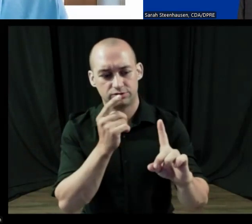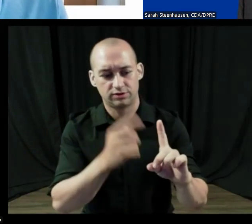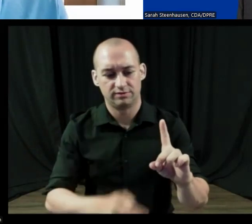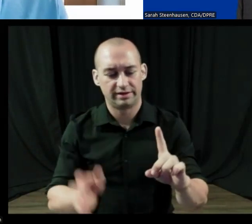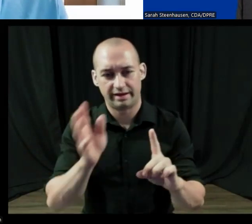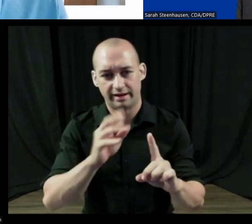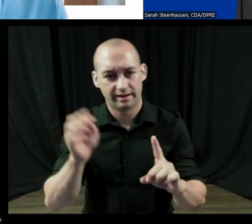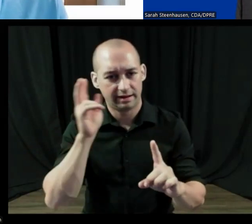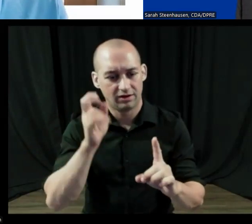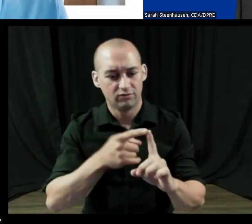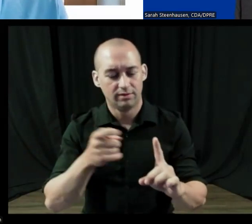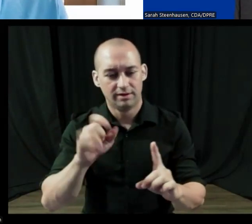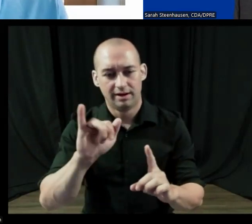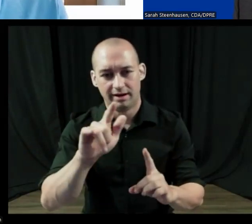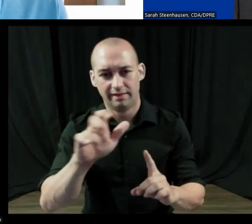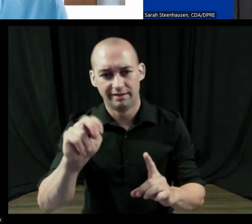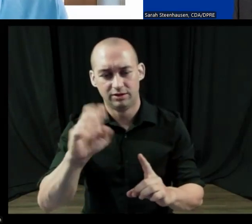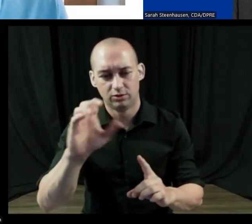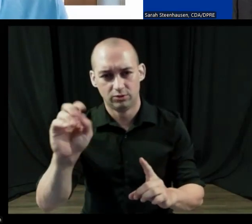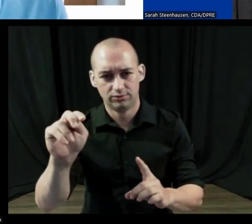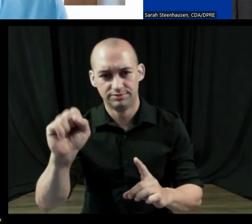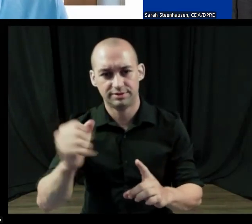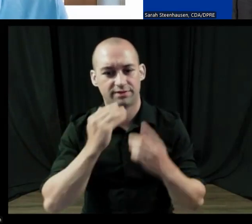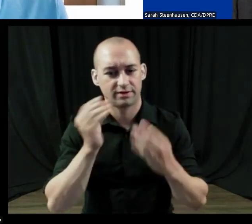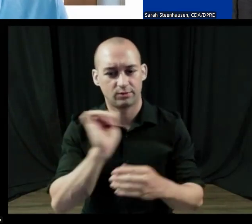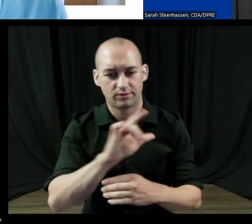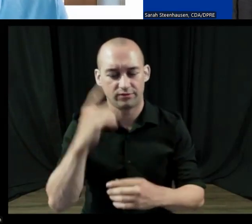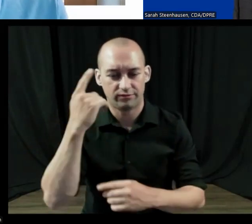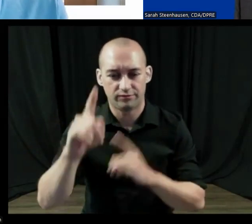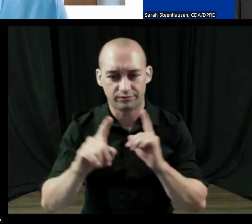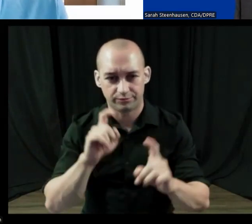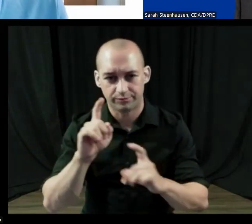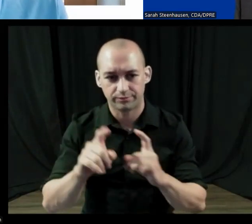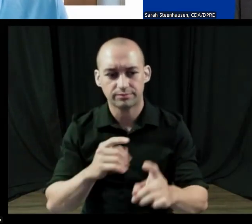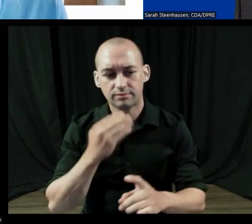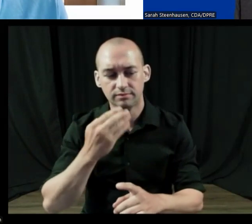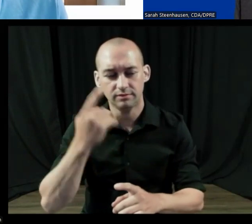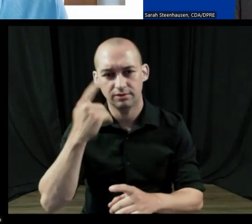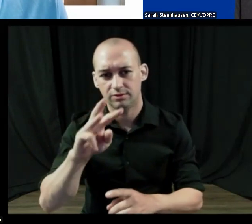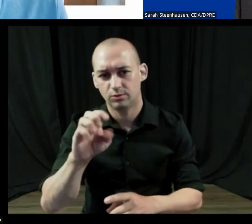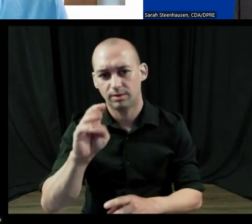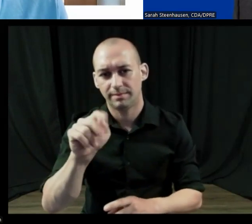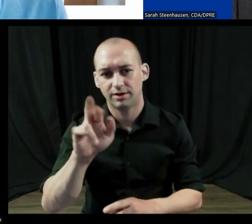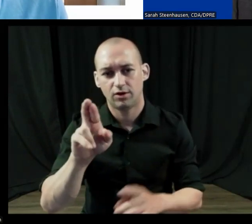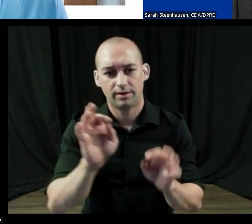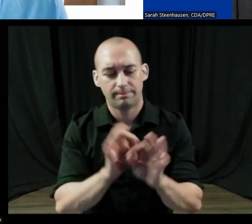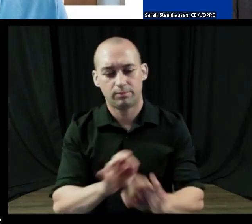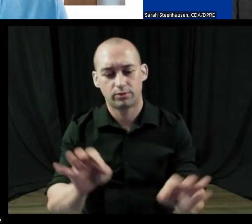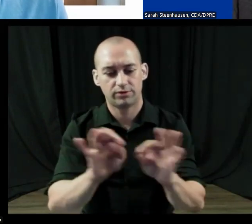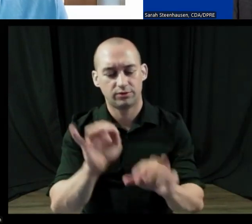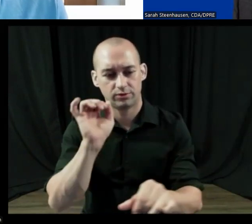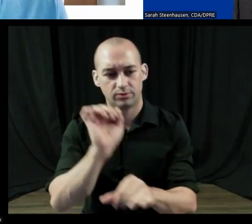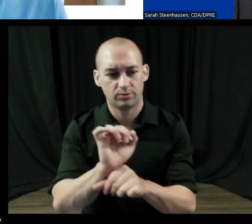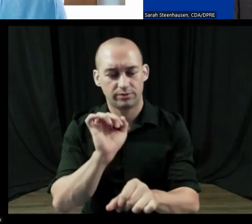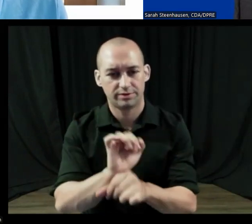from Eileen Coombs. Thank you, Eileen, for your question. She said, thanks for this webinar, important work. Does